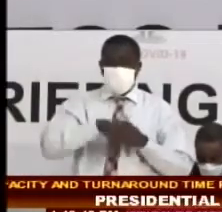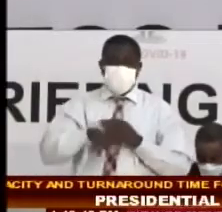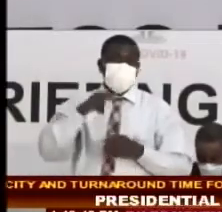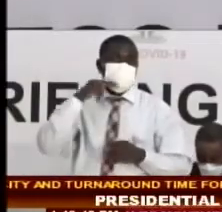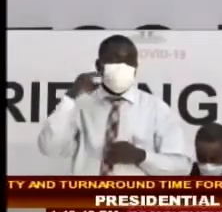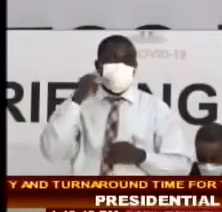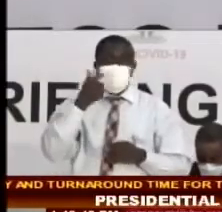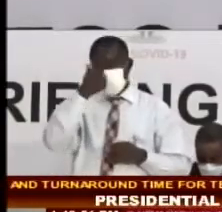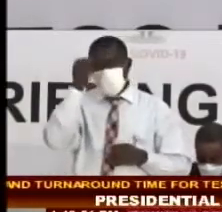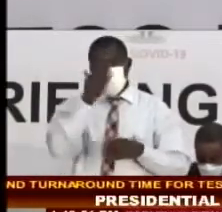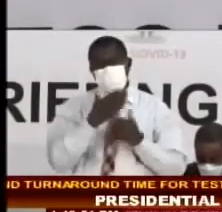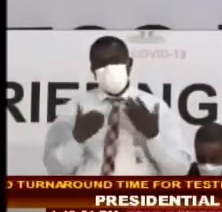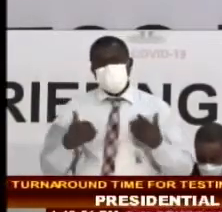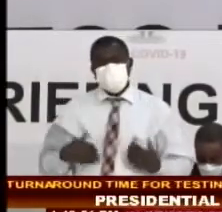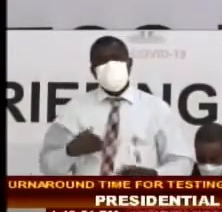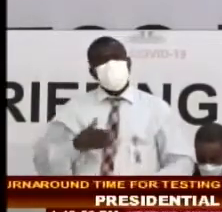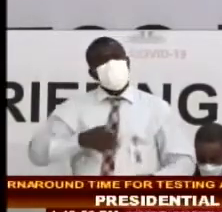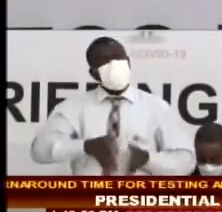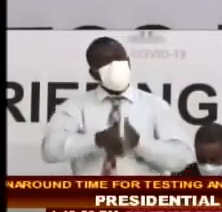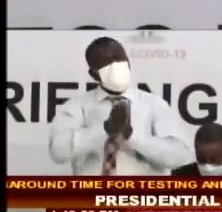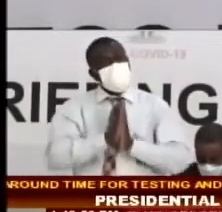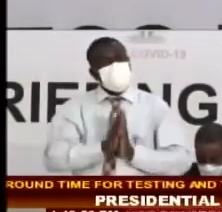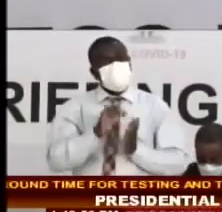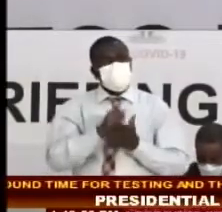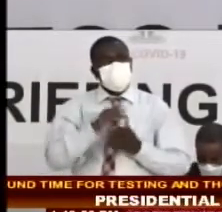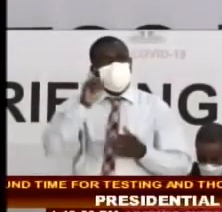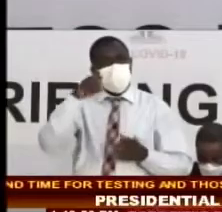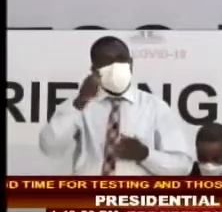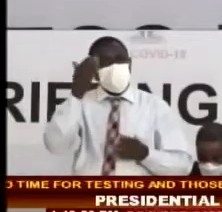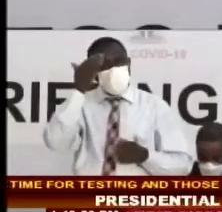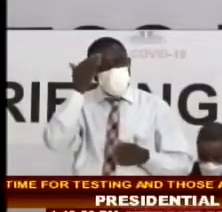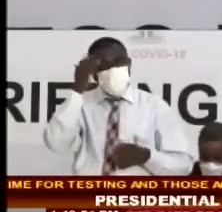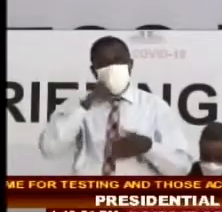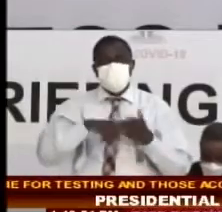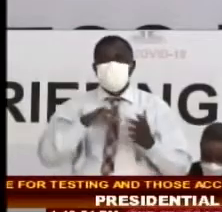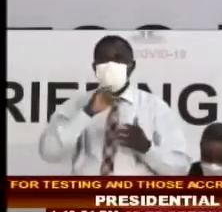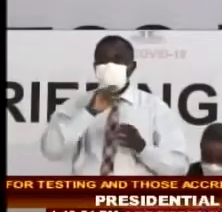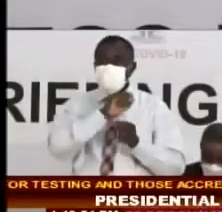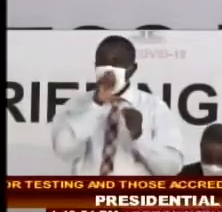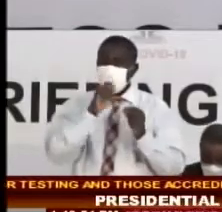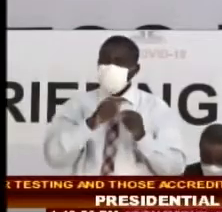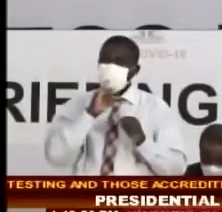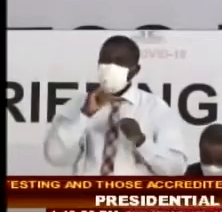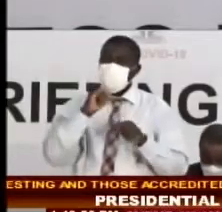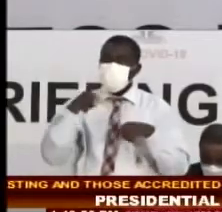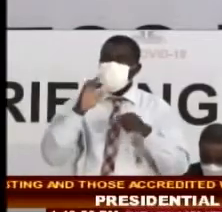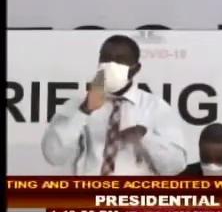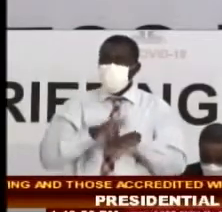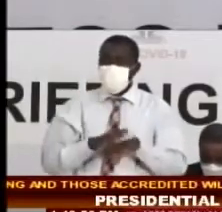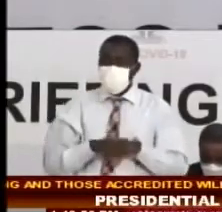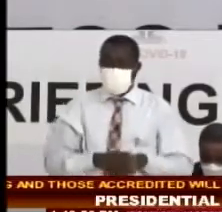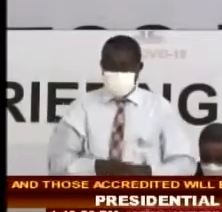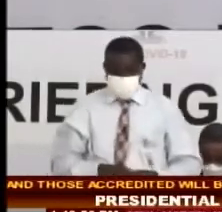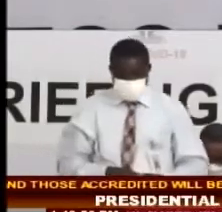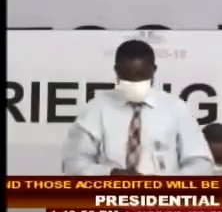because somebody asked that they need to know exactly what is going on. So jama'a assalamu alaikum.